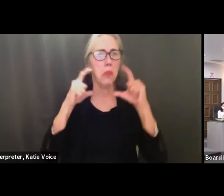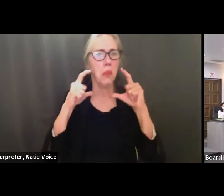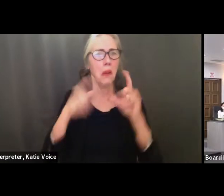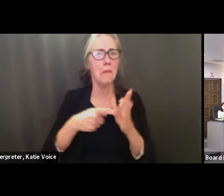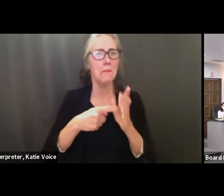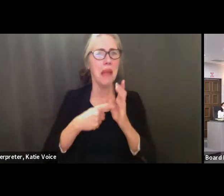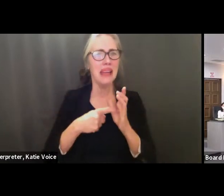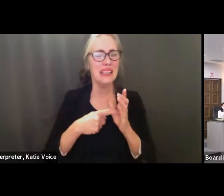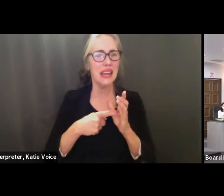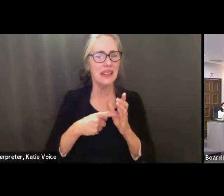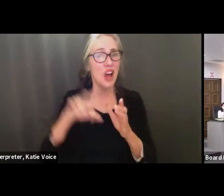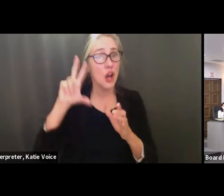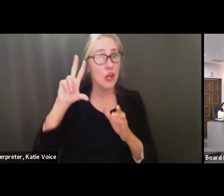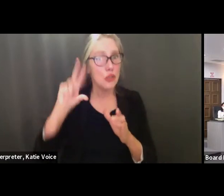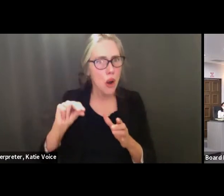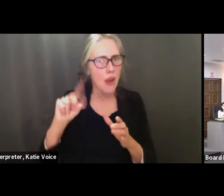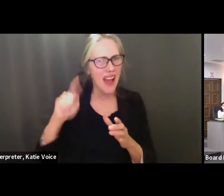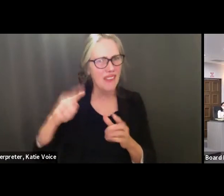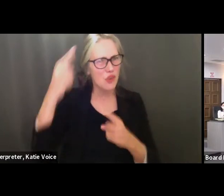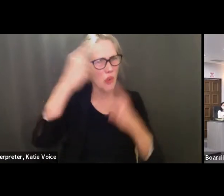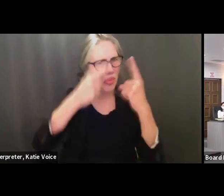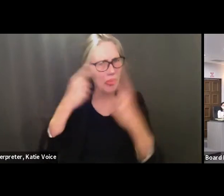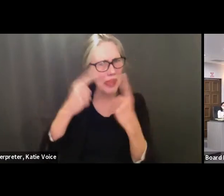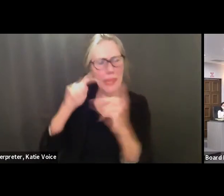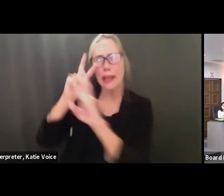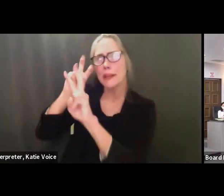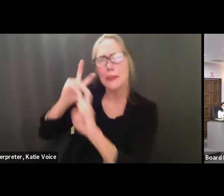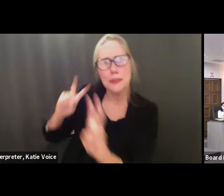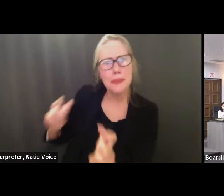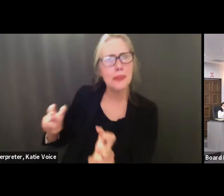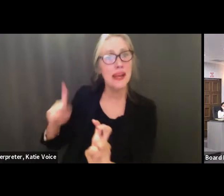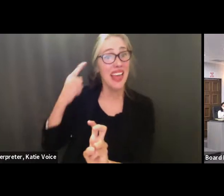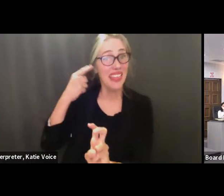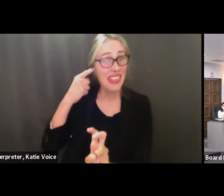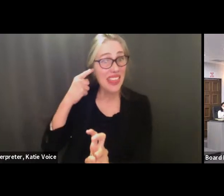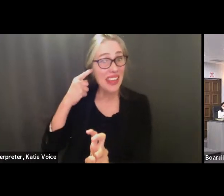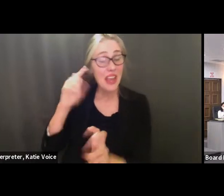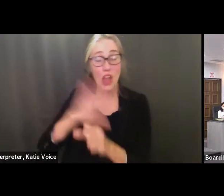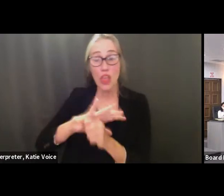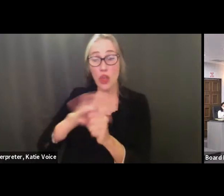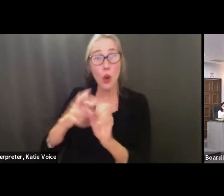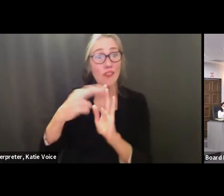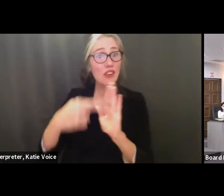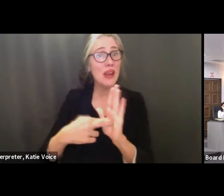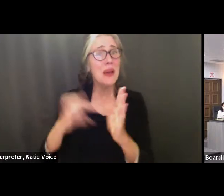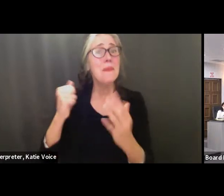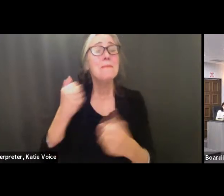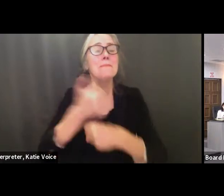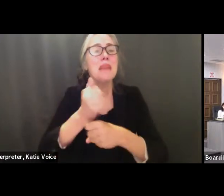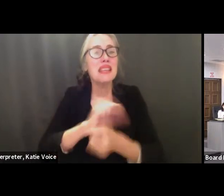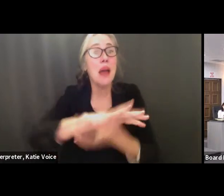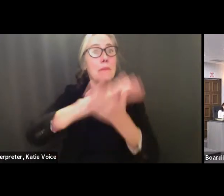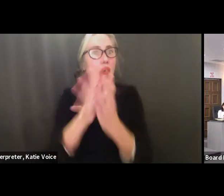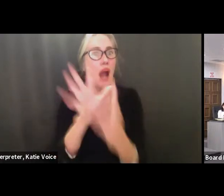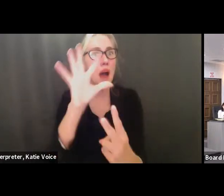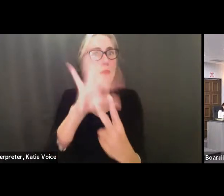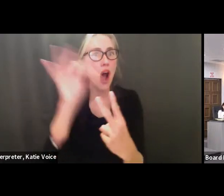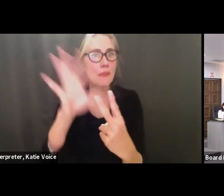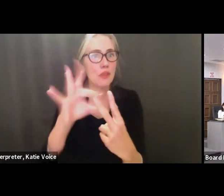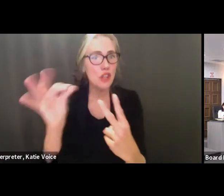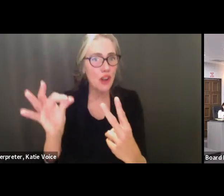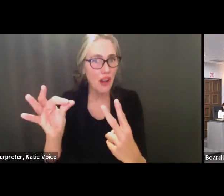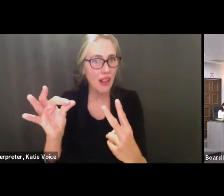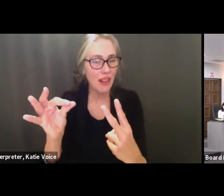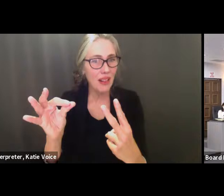least, that you make all COVID regulations mandatory, or not mandatory, you make optional. You let parents decide.